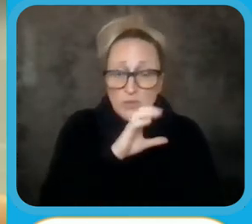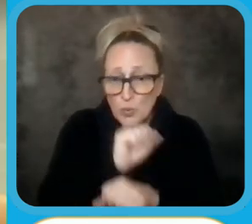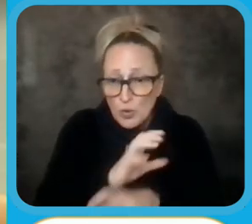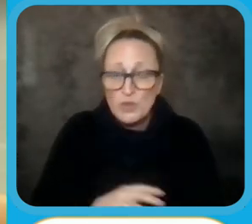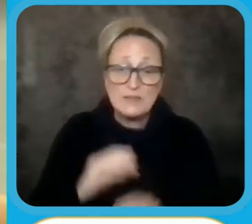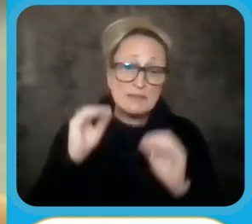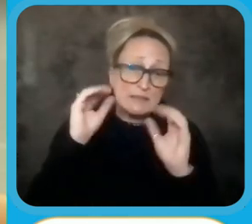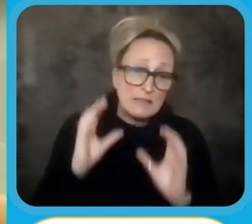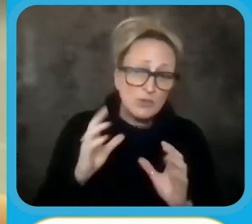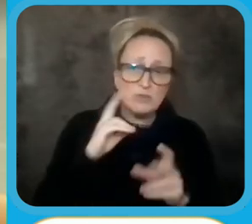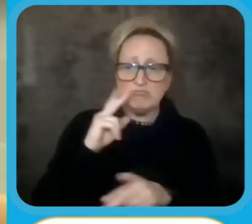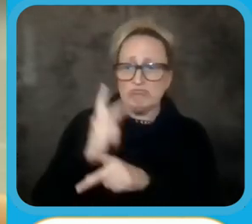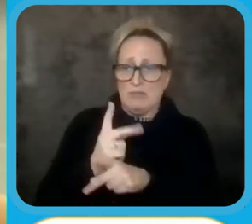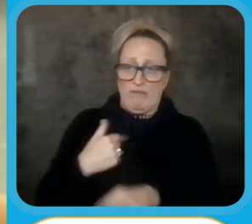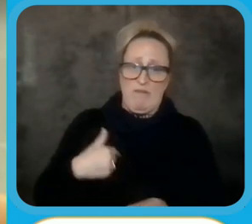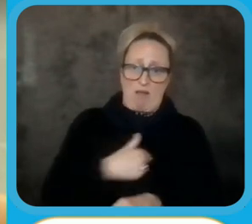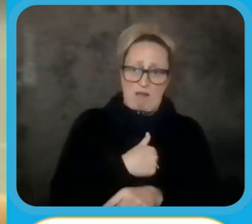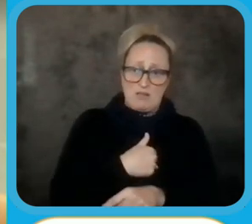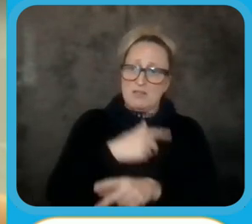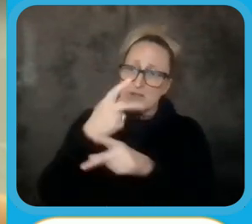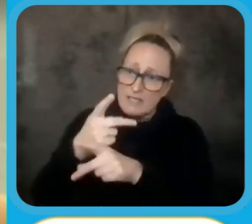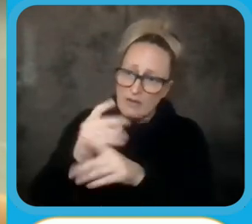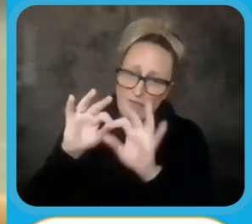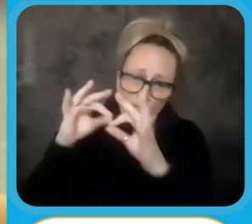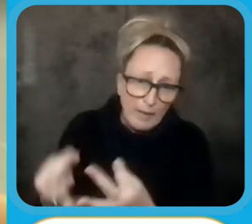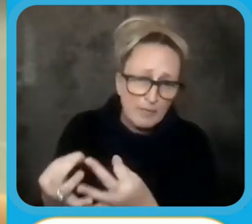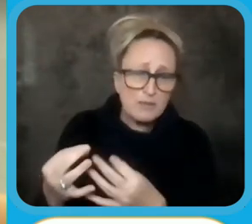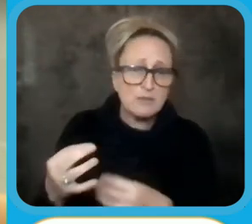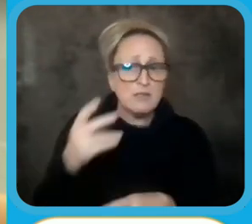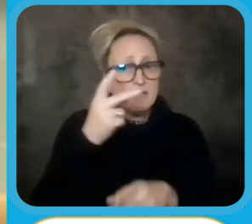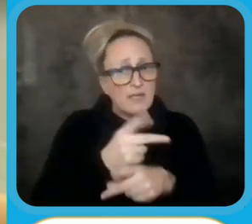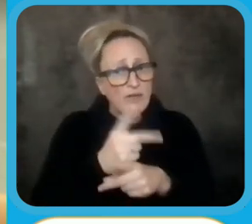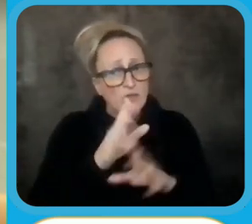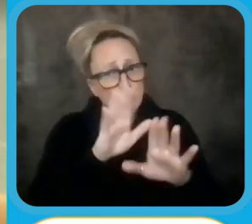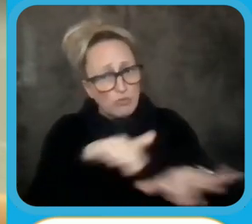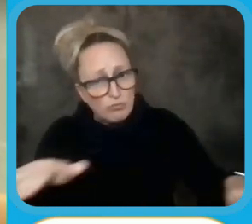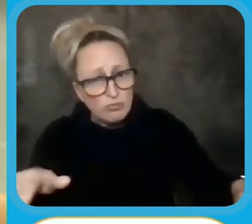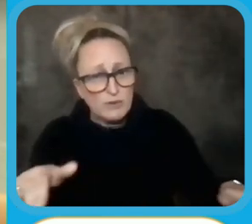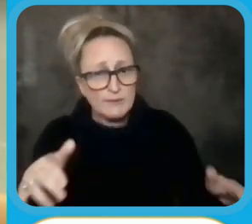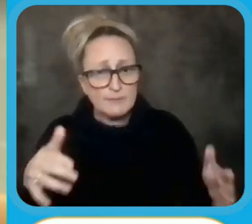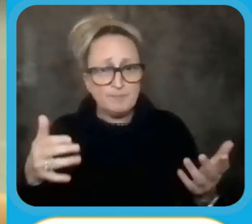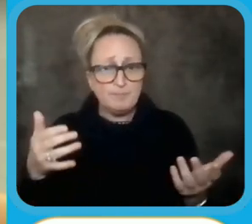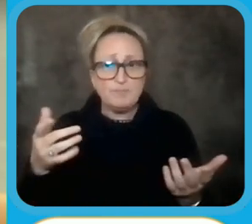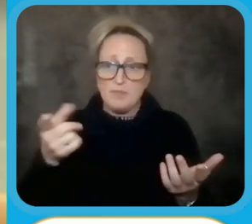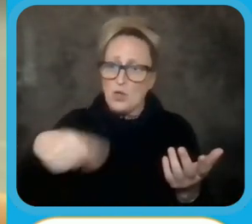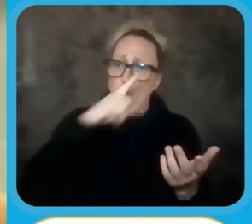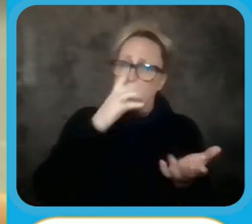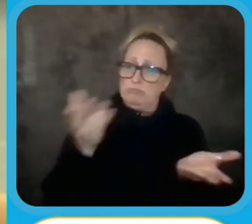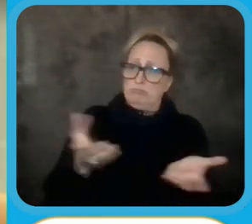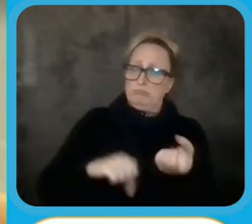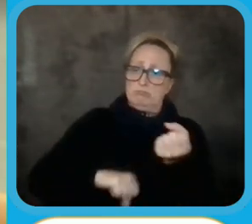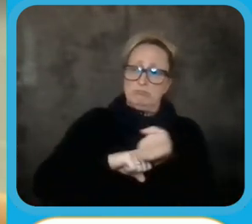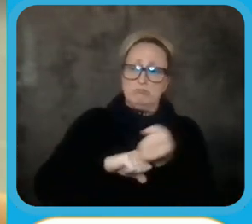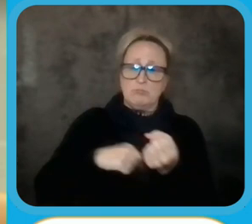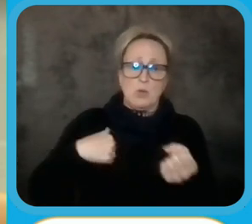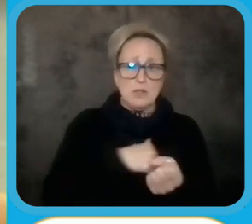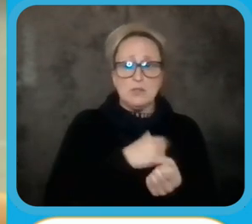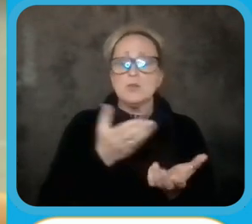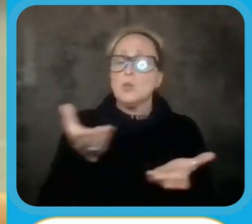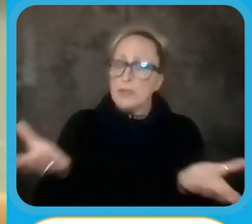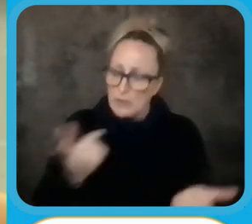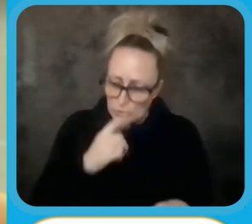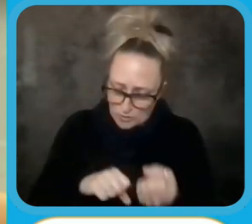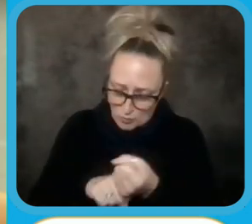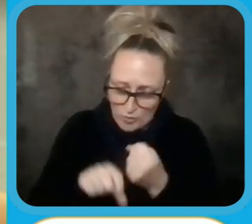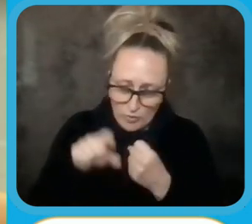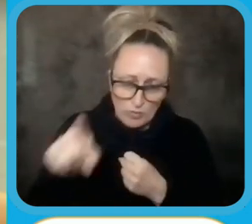for taking care of us, taking care of our families, taking care of our children. You are here for us, we are here for you. We are